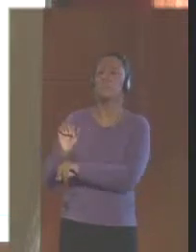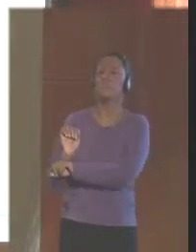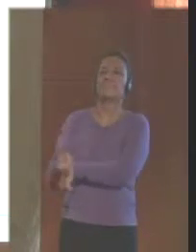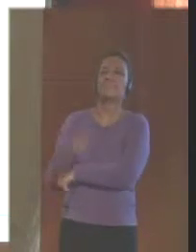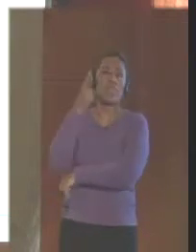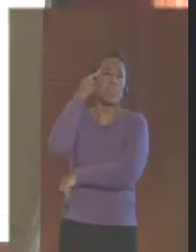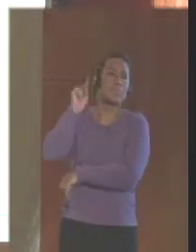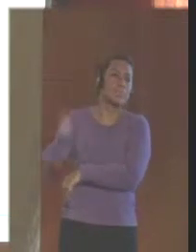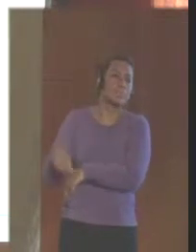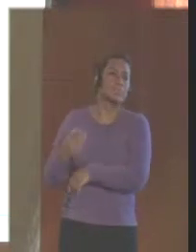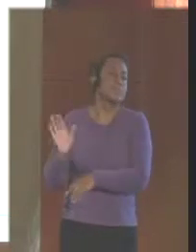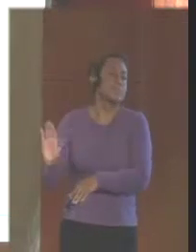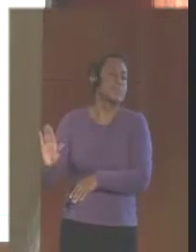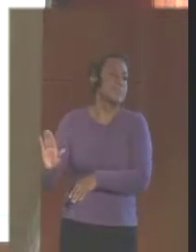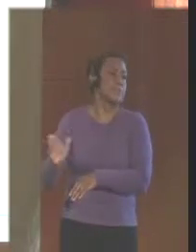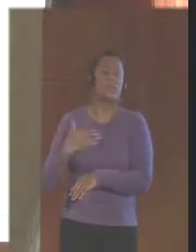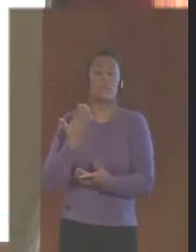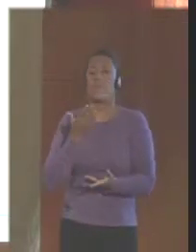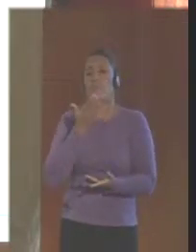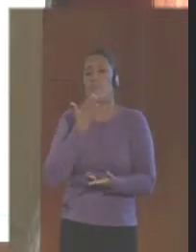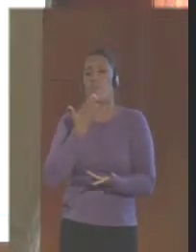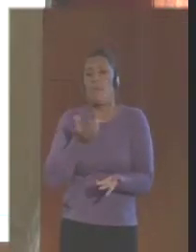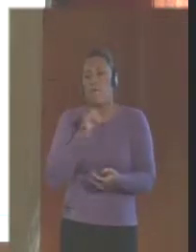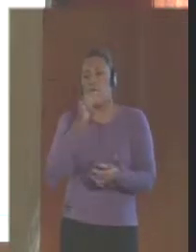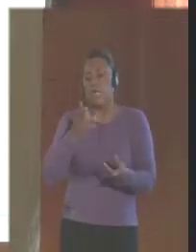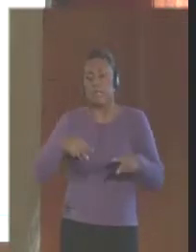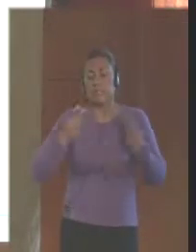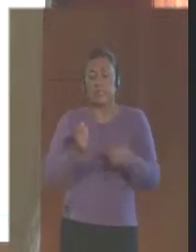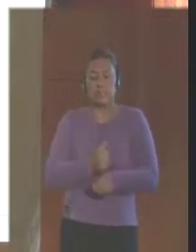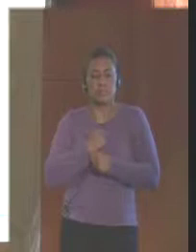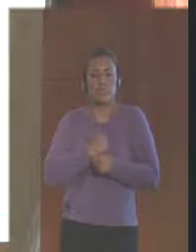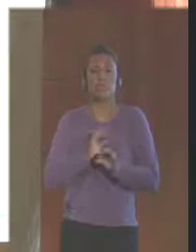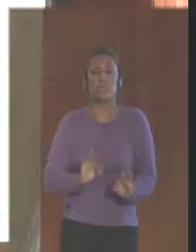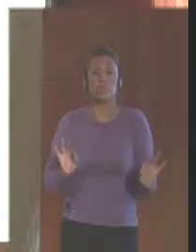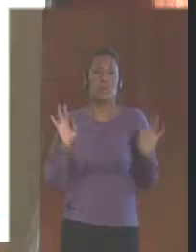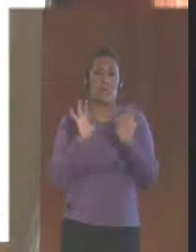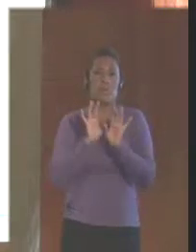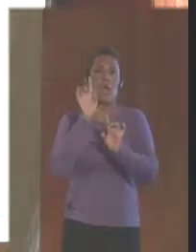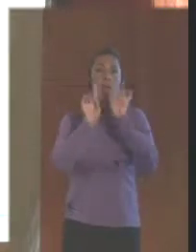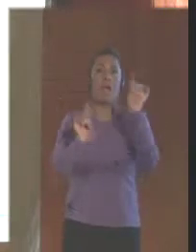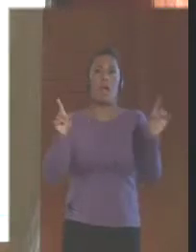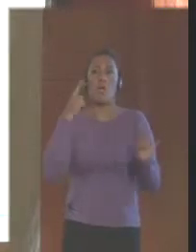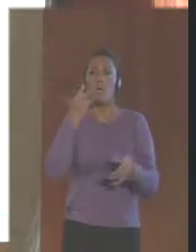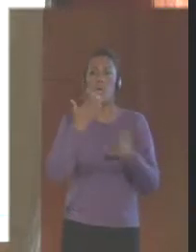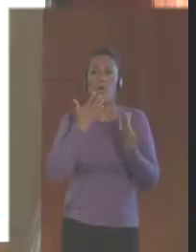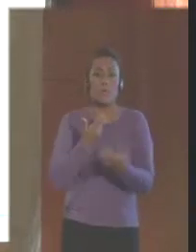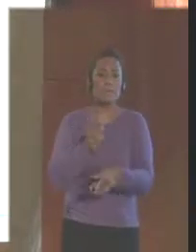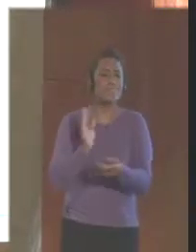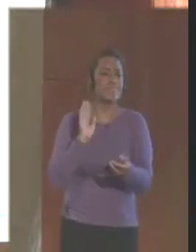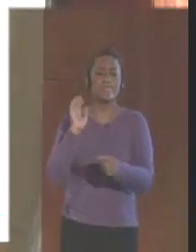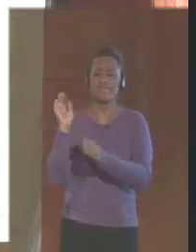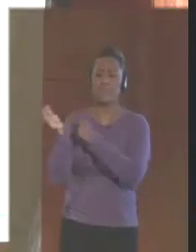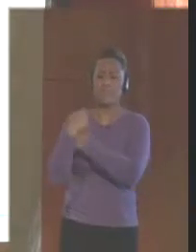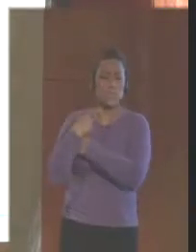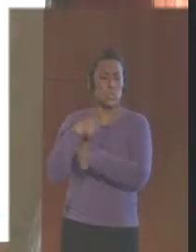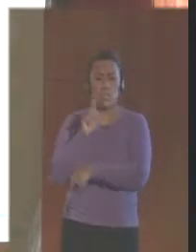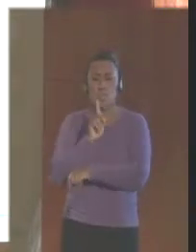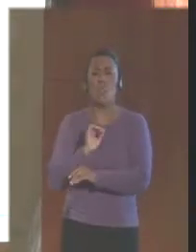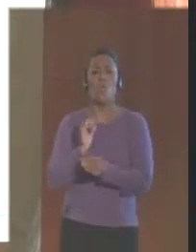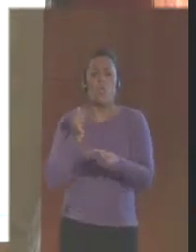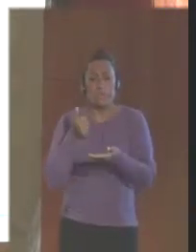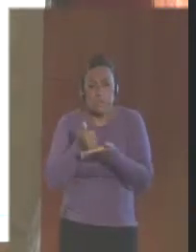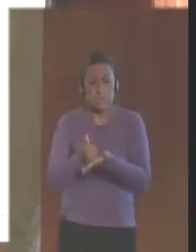property. In order to combat this shortcoming, the Office of Disaster Preparedness and Management,